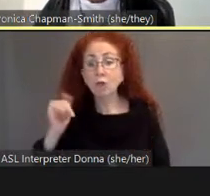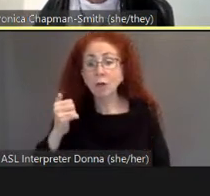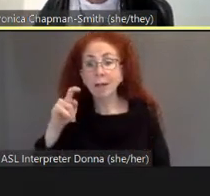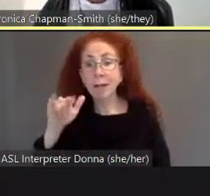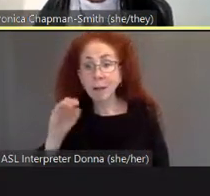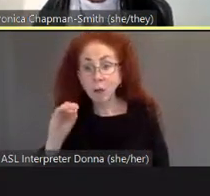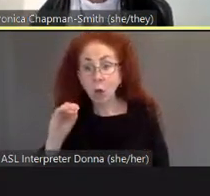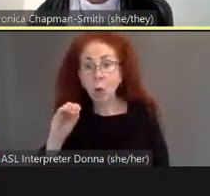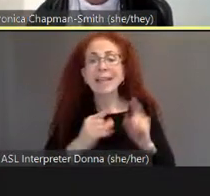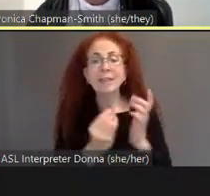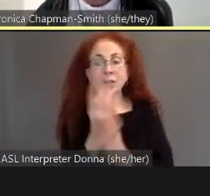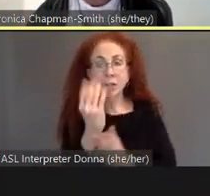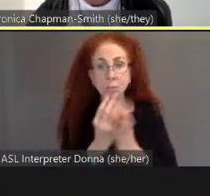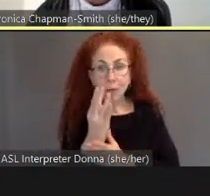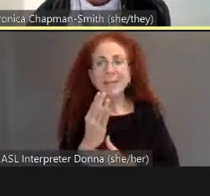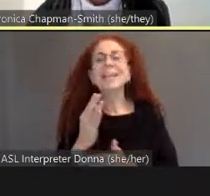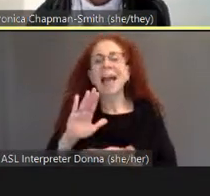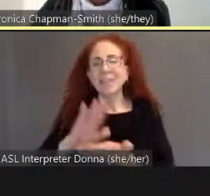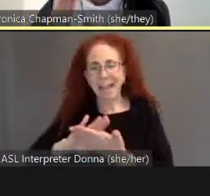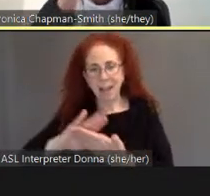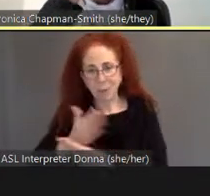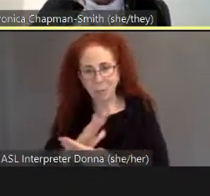in the spring at the Academy of Music.